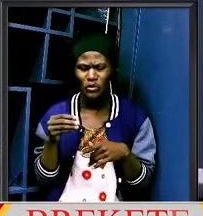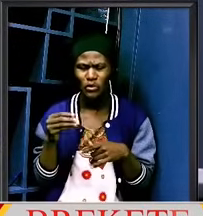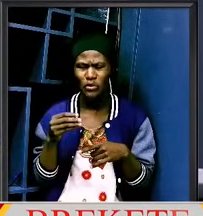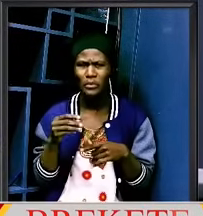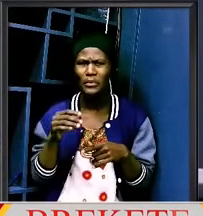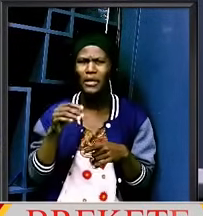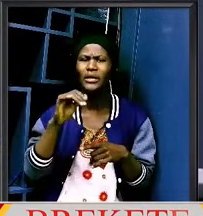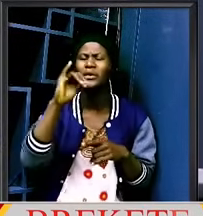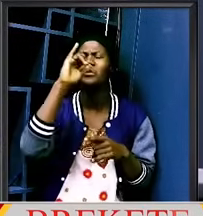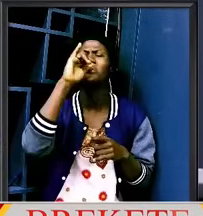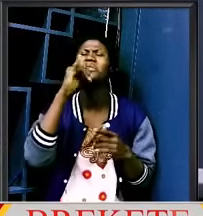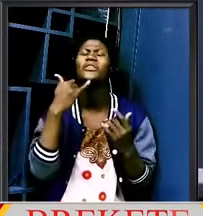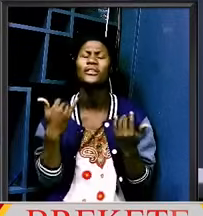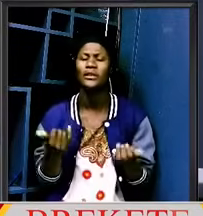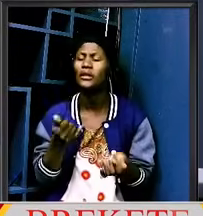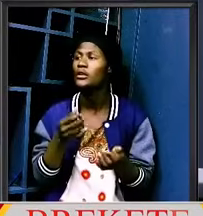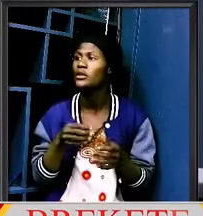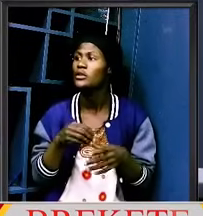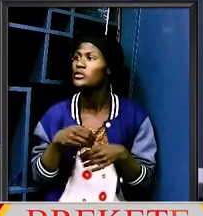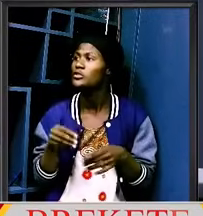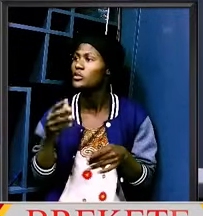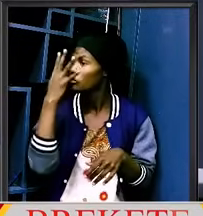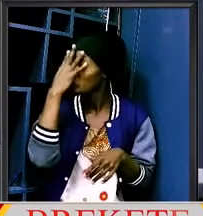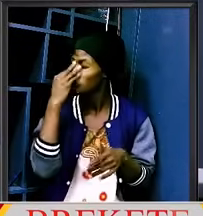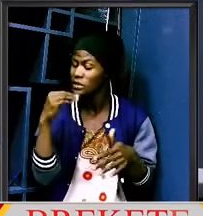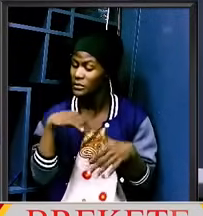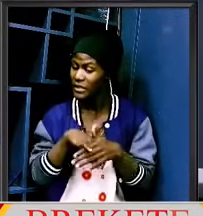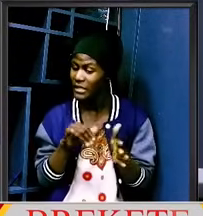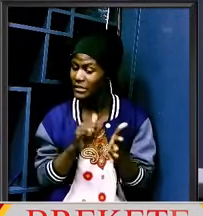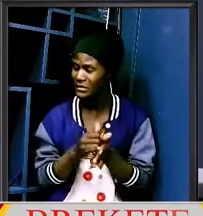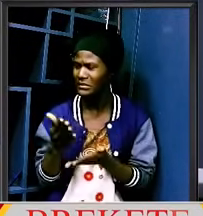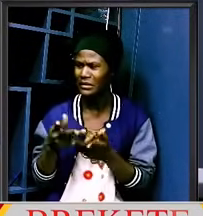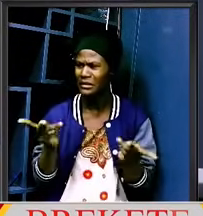they sleep for those joints. Some very early in the morning.